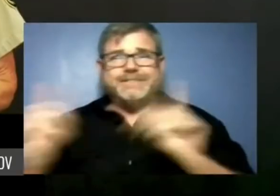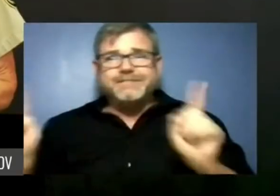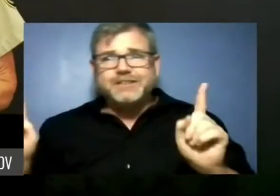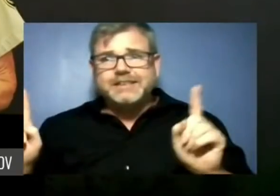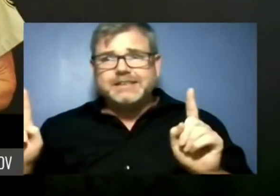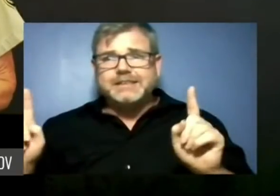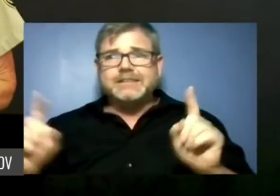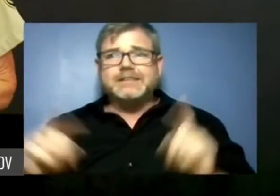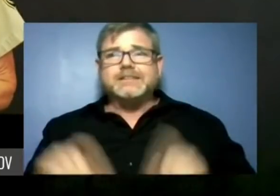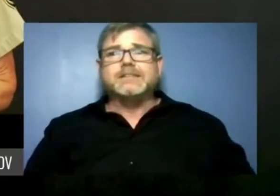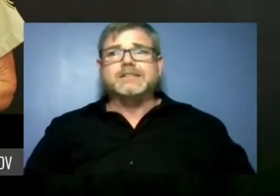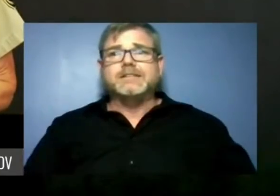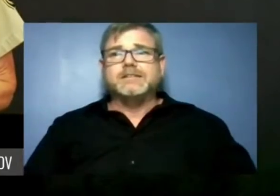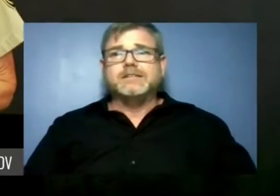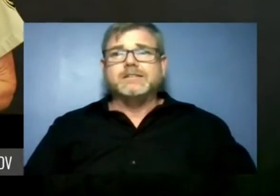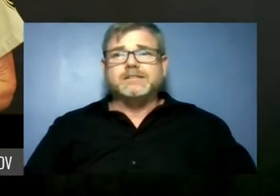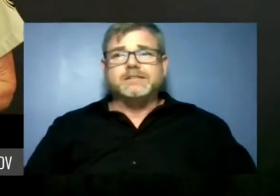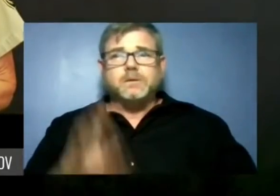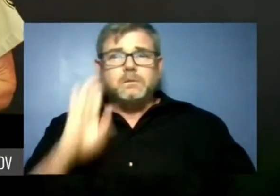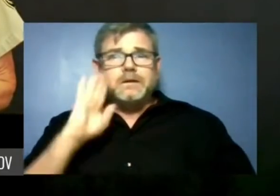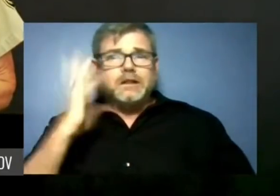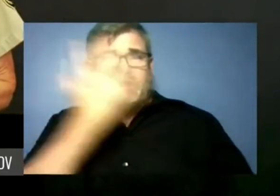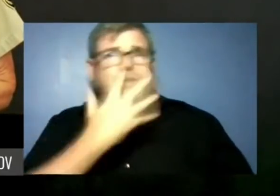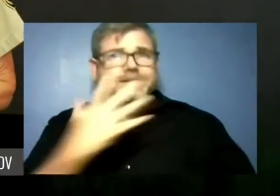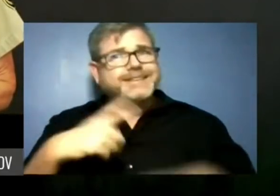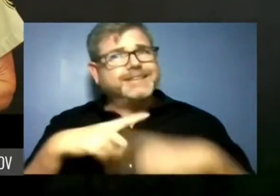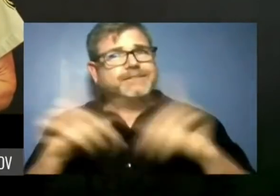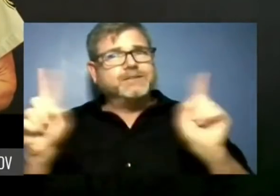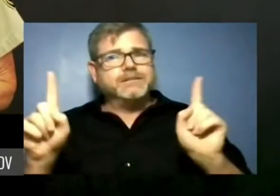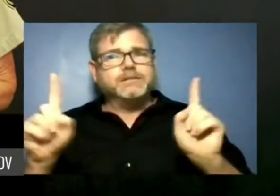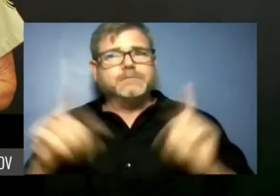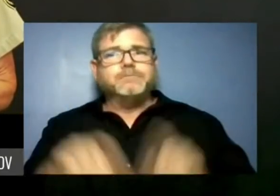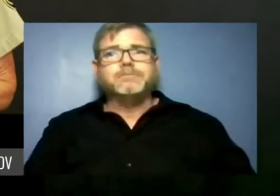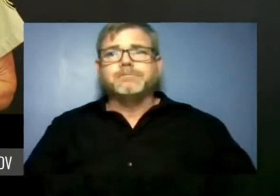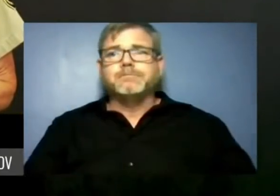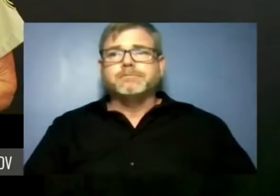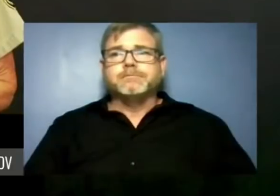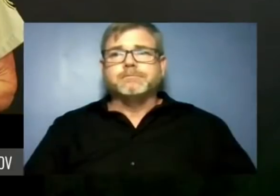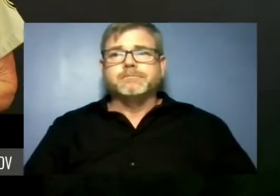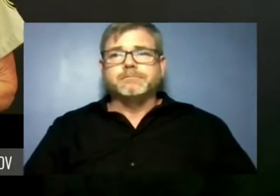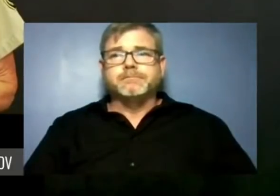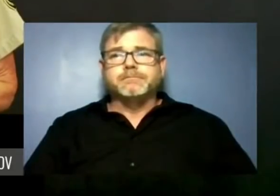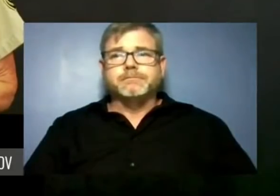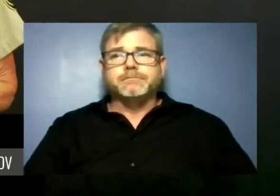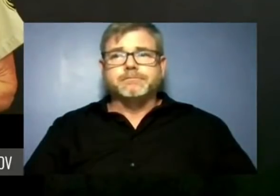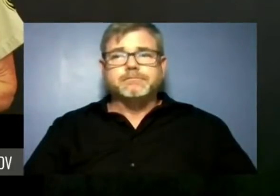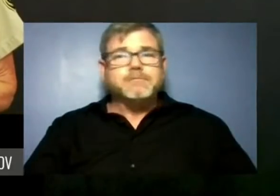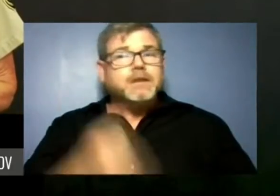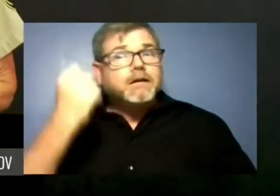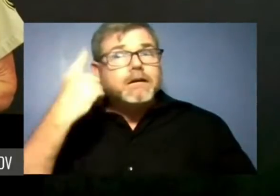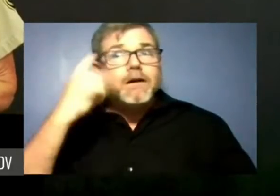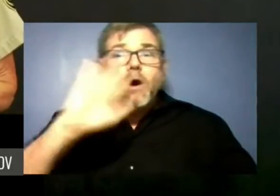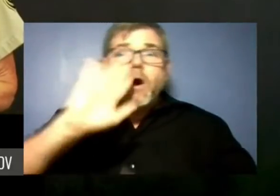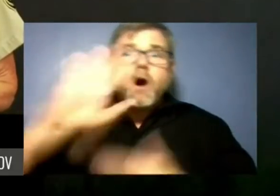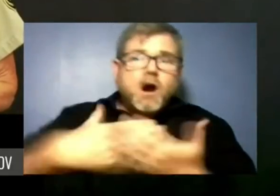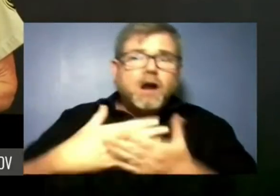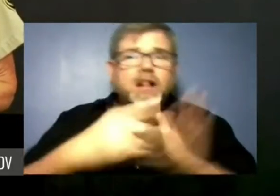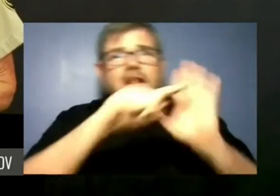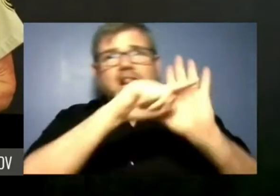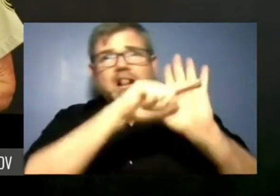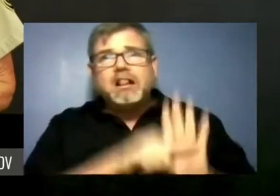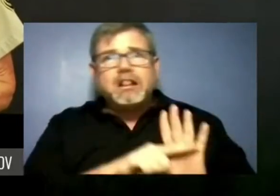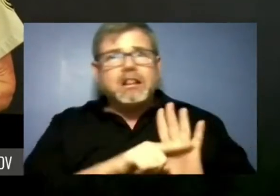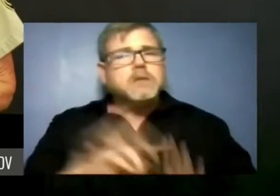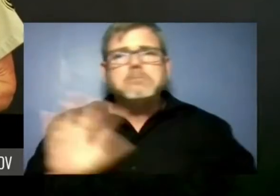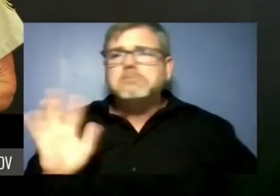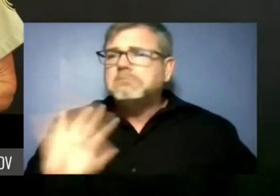different. We have to find things to be optimistic about and not just concentrate on the damaging impacts of the fire to